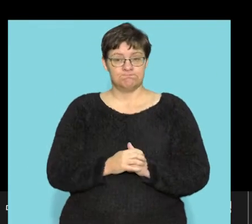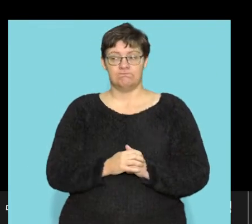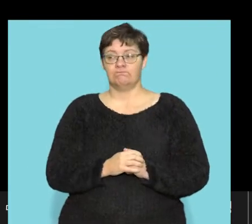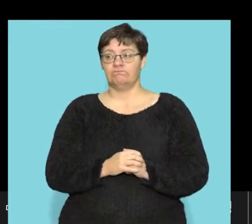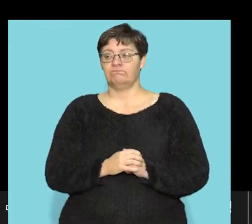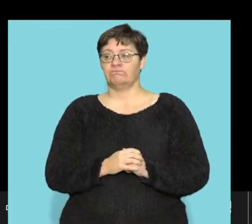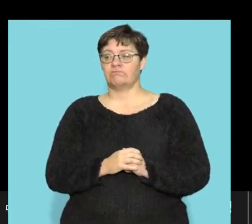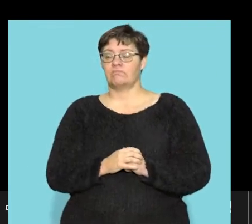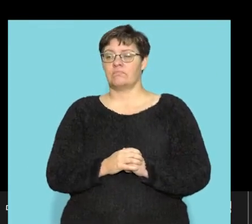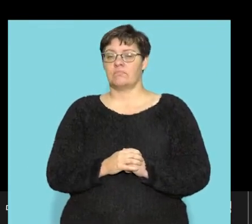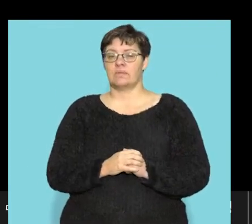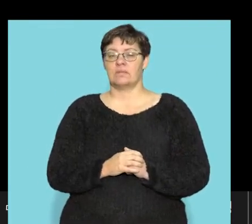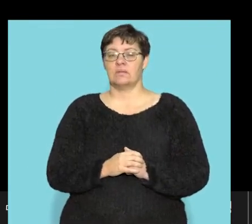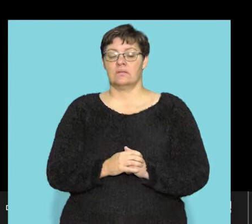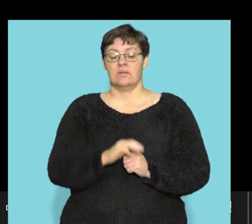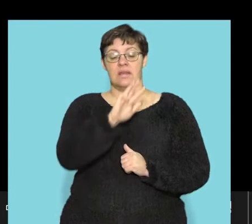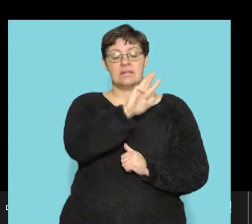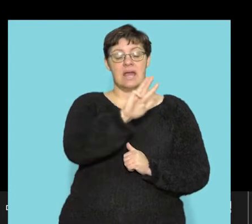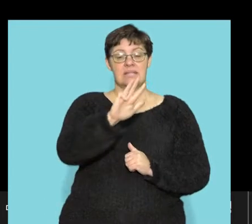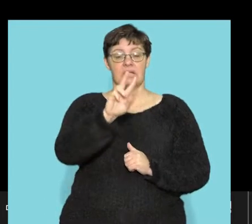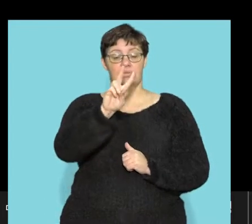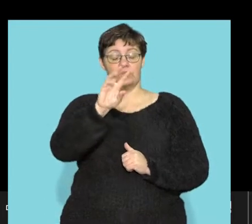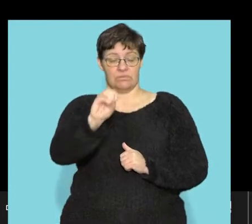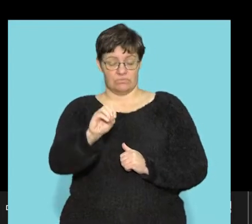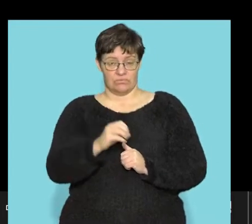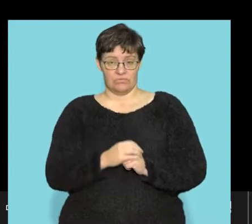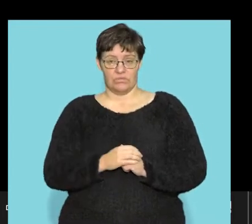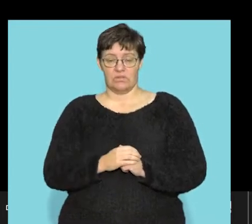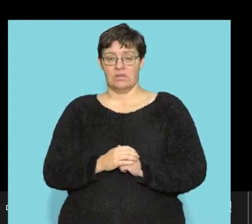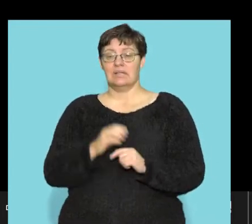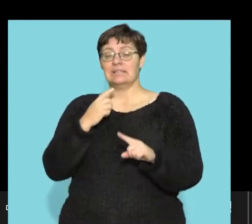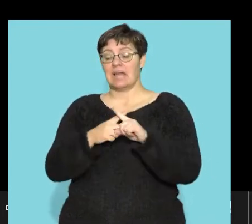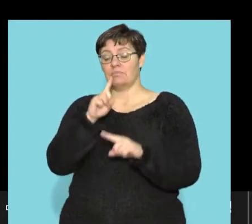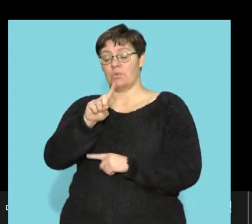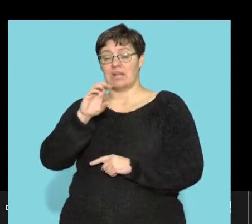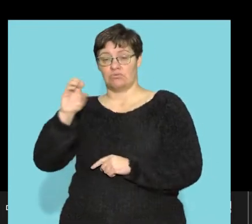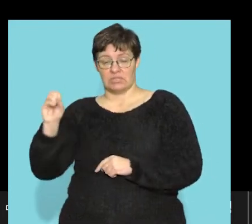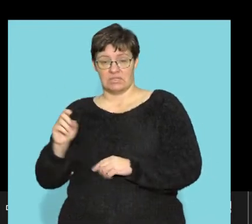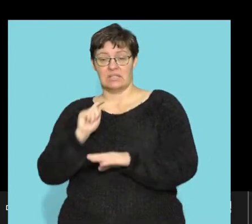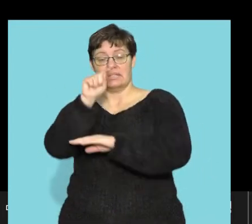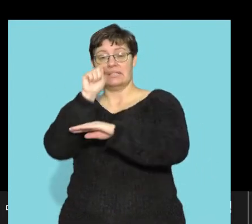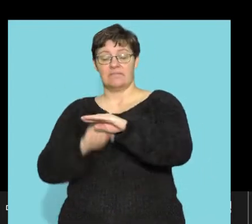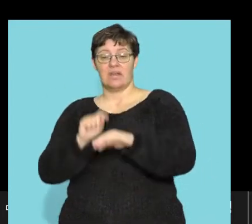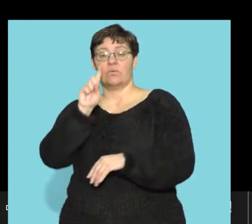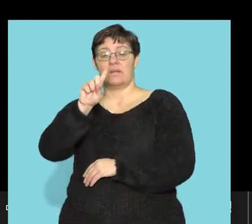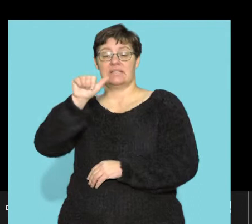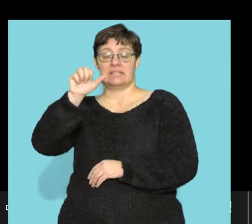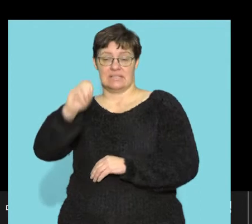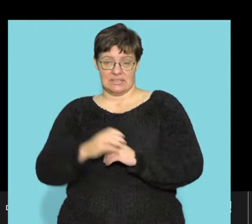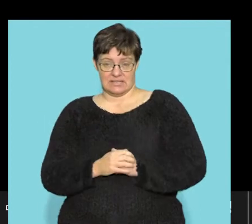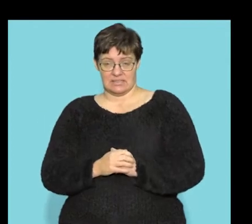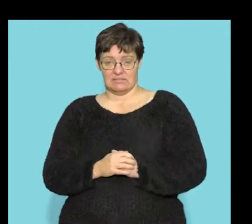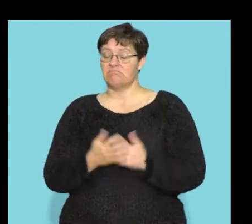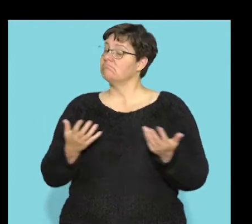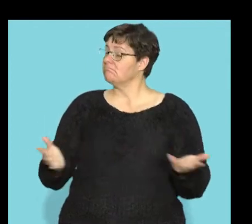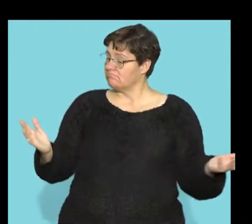calculation. So here we go, 9920 times 100 divided by 160, and